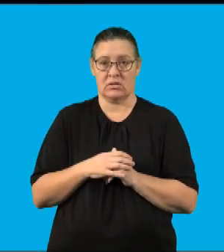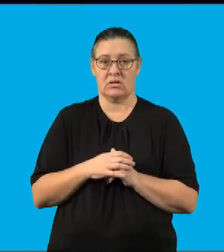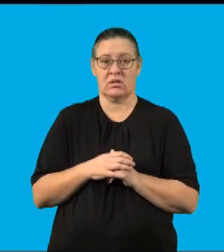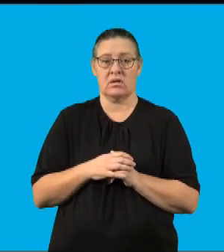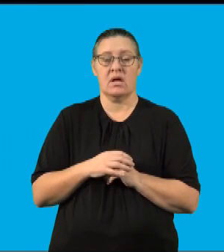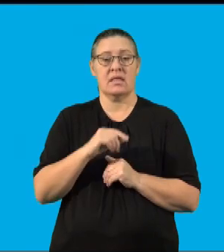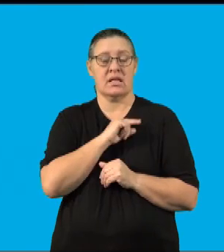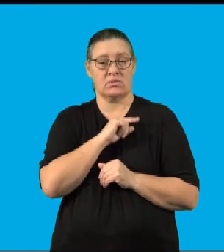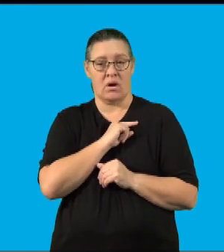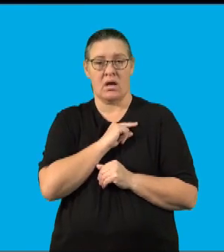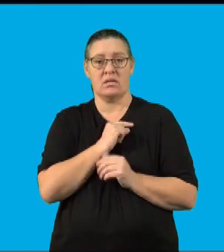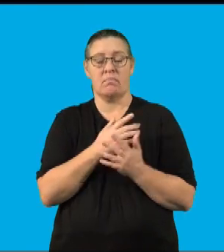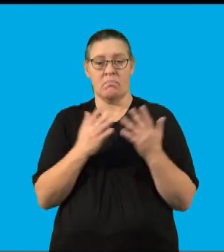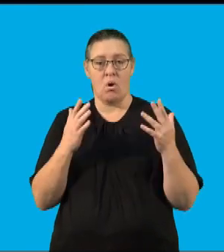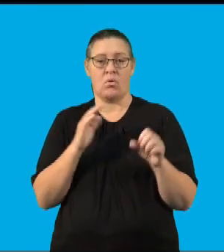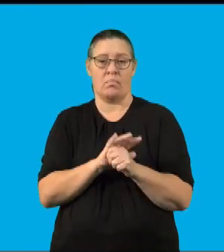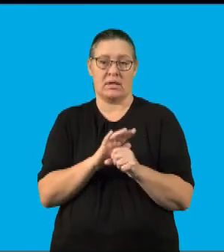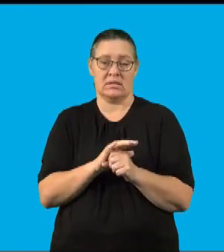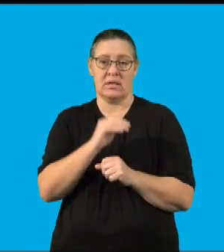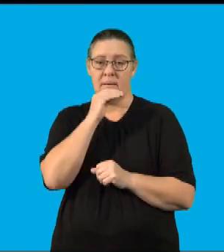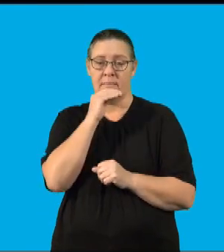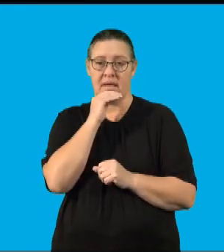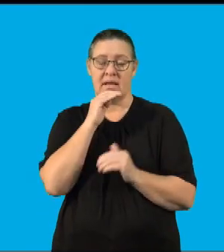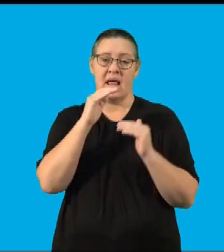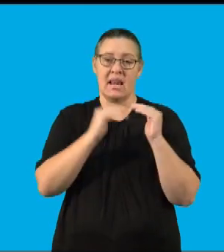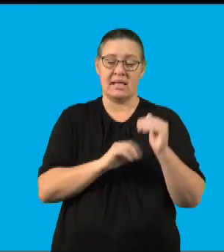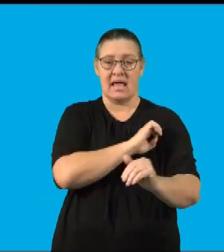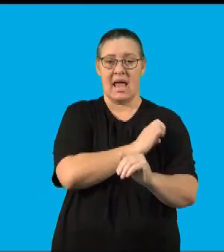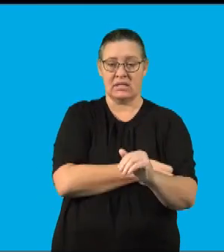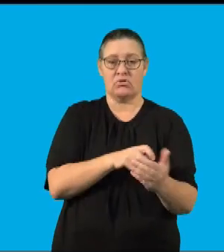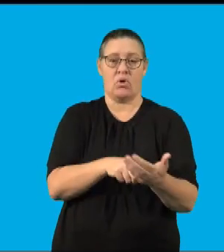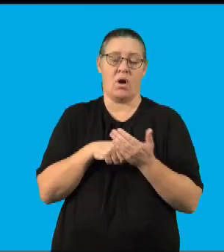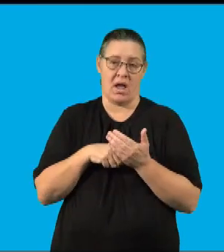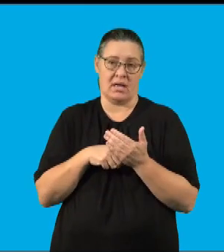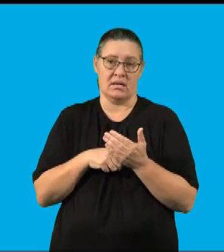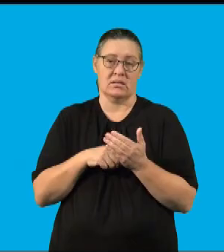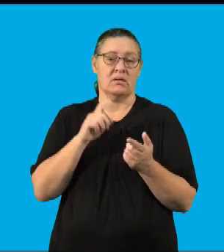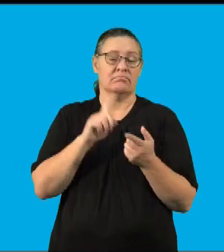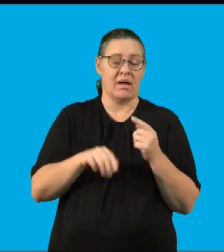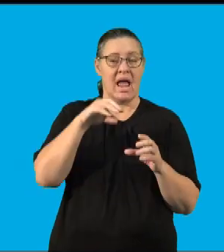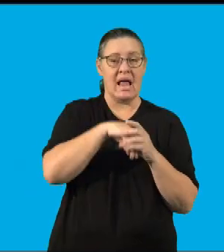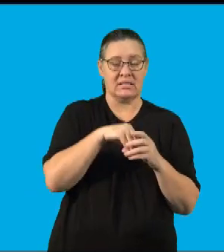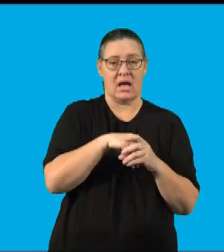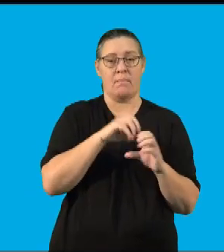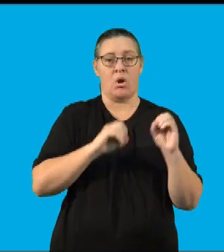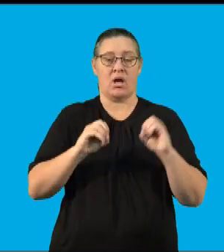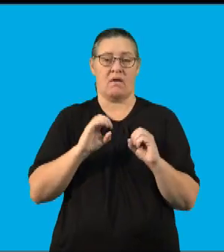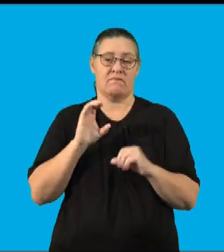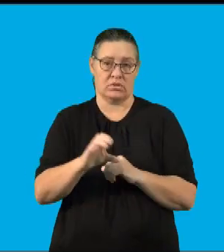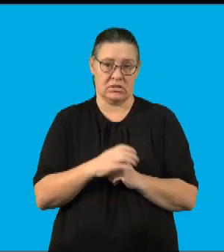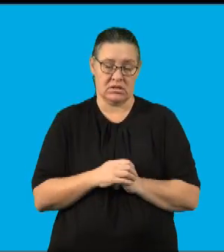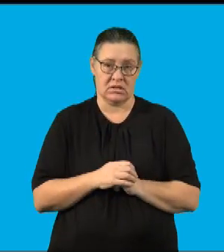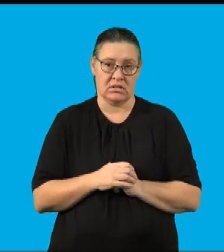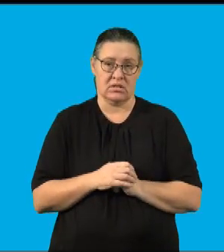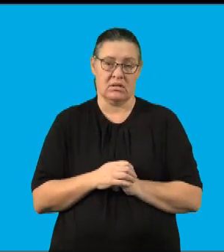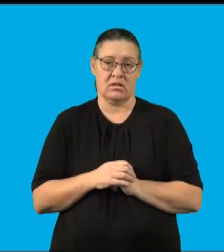it is more branched, and therefore it is more compact, which means less energy is required to overcome those intermolecular force. In